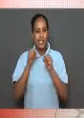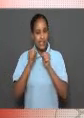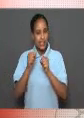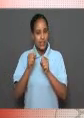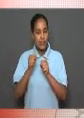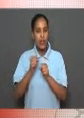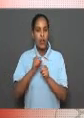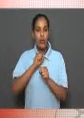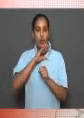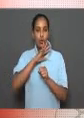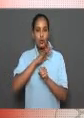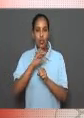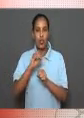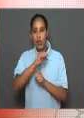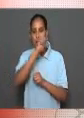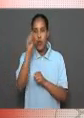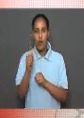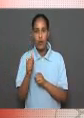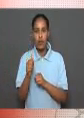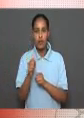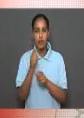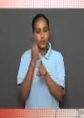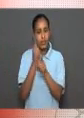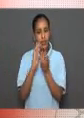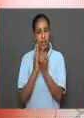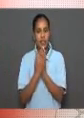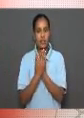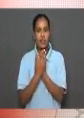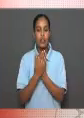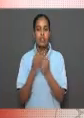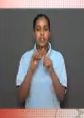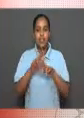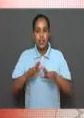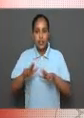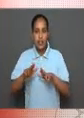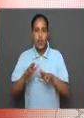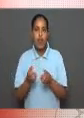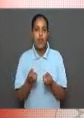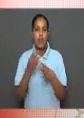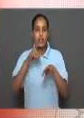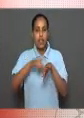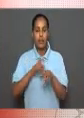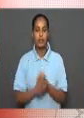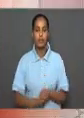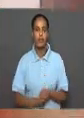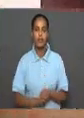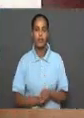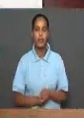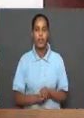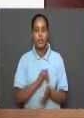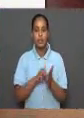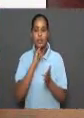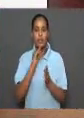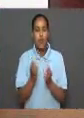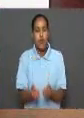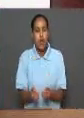resists abrasion and, when properly treated, remains stable over time. It